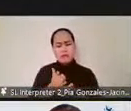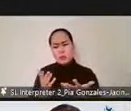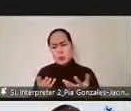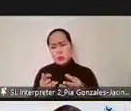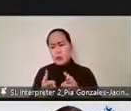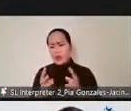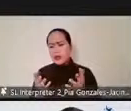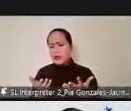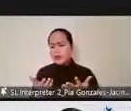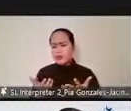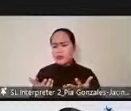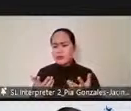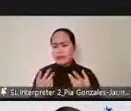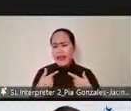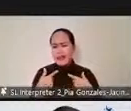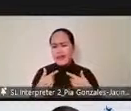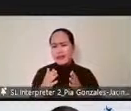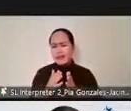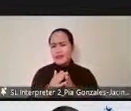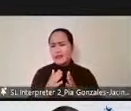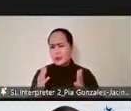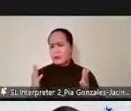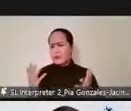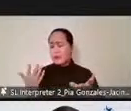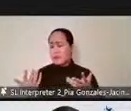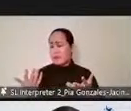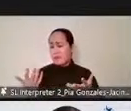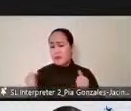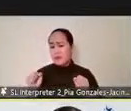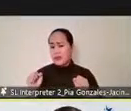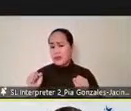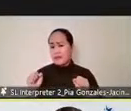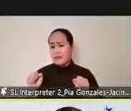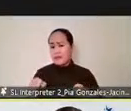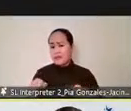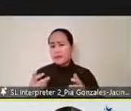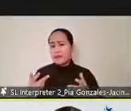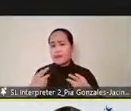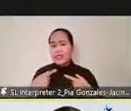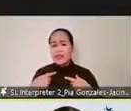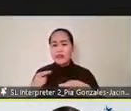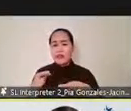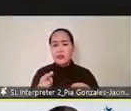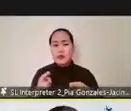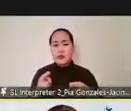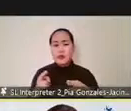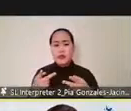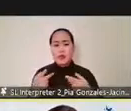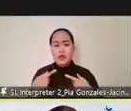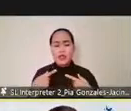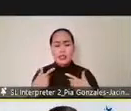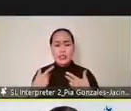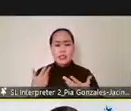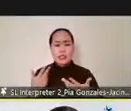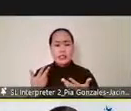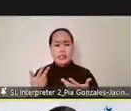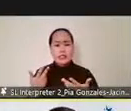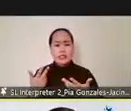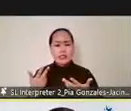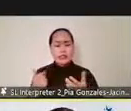is a huge possibility of some upriver wrecks to be, there are